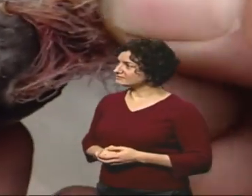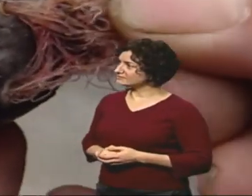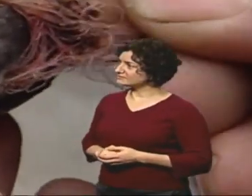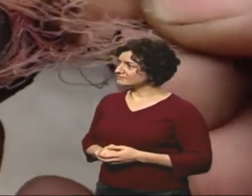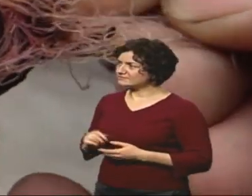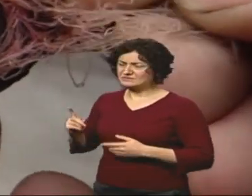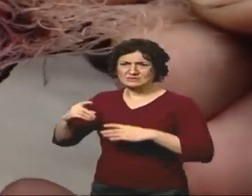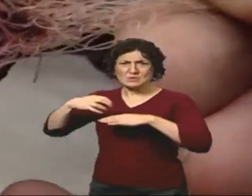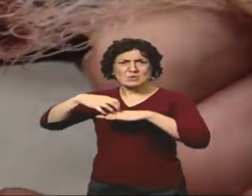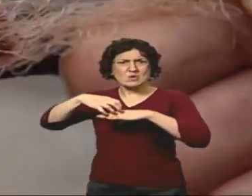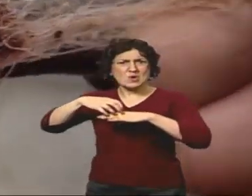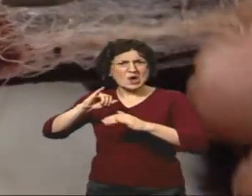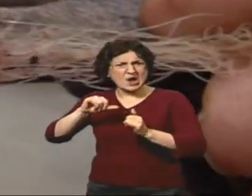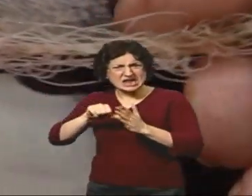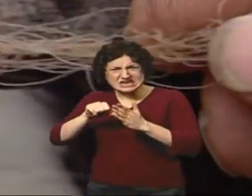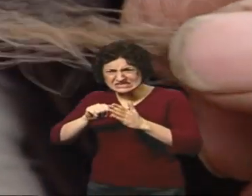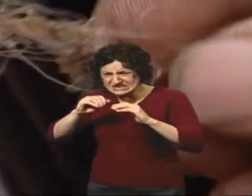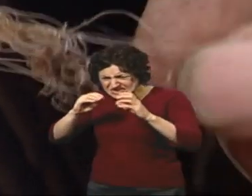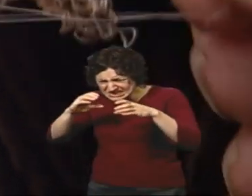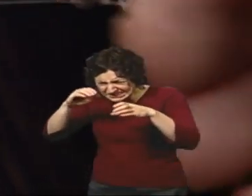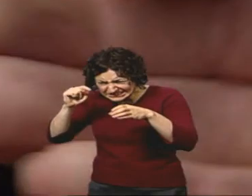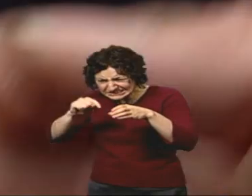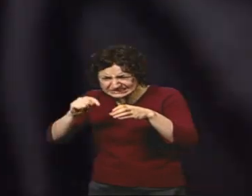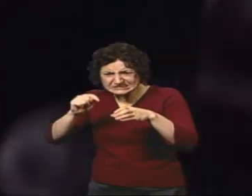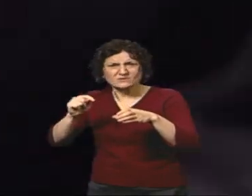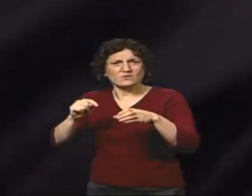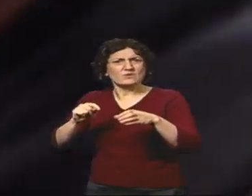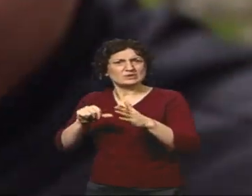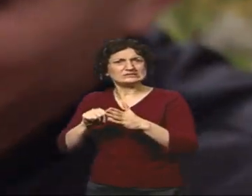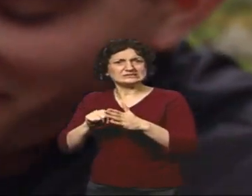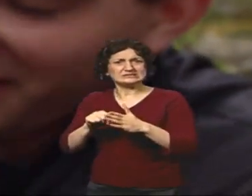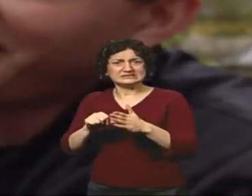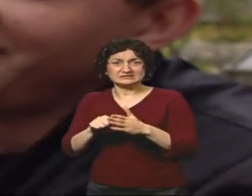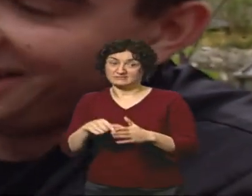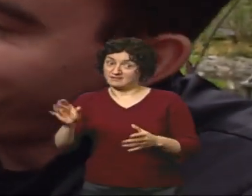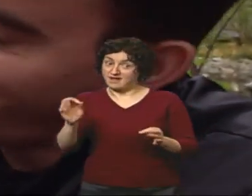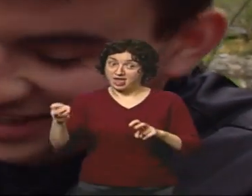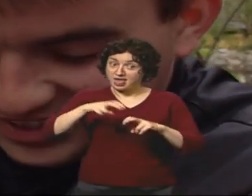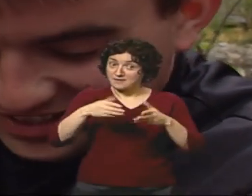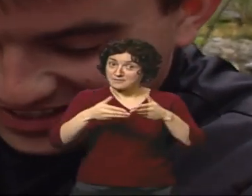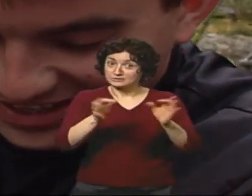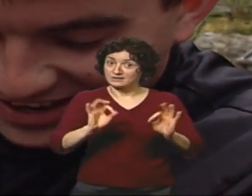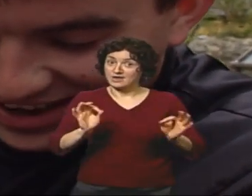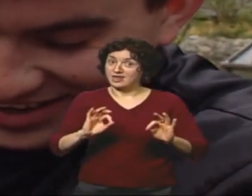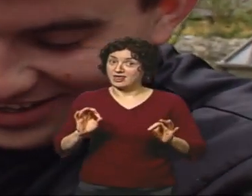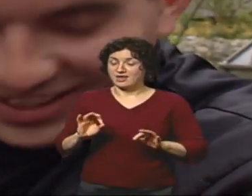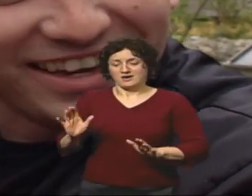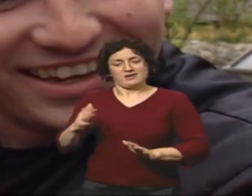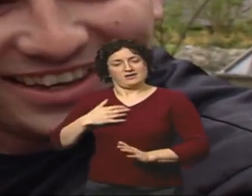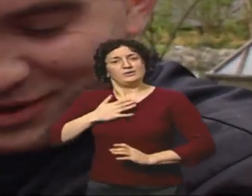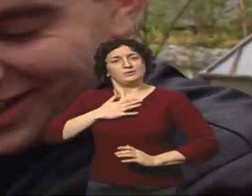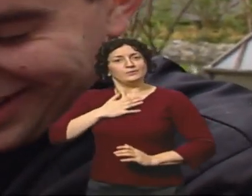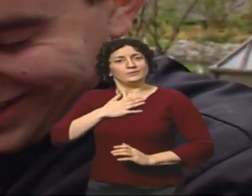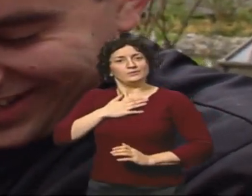Very hard, that lamb, isn't it? Well, Jimbo, you didn't have to go in the boat. No, I've lived to fight another day. We get to throw him in anyway, don't we?